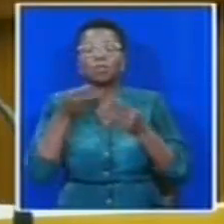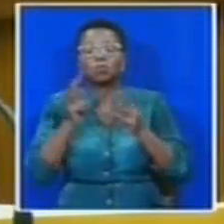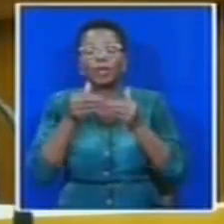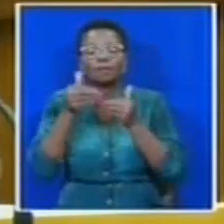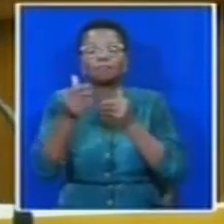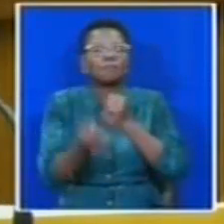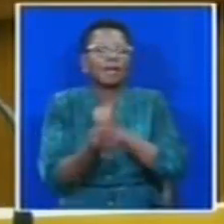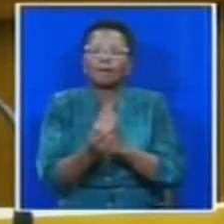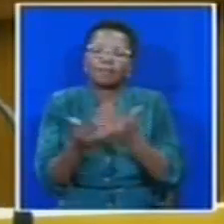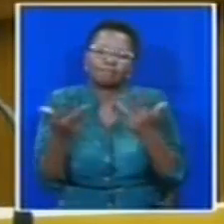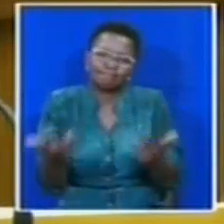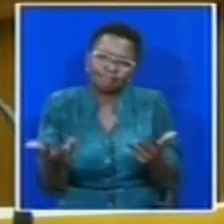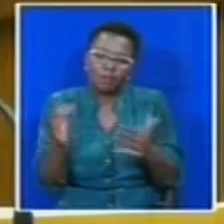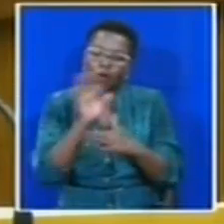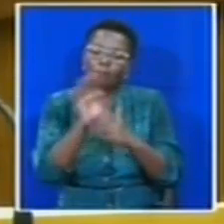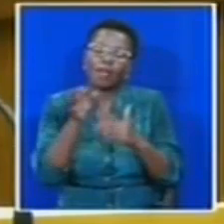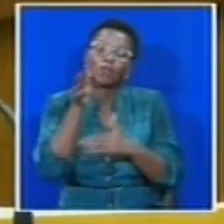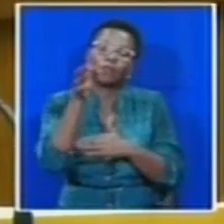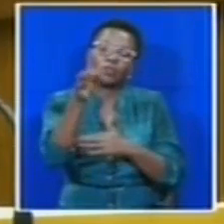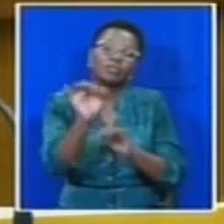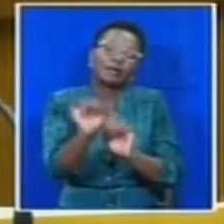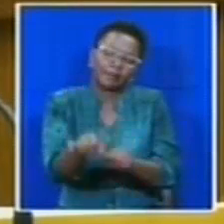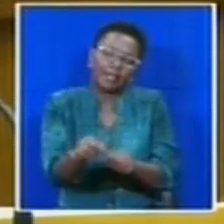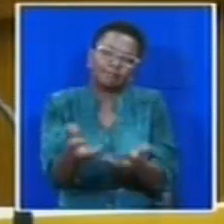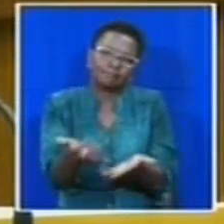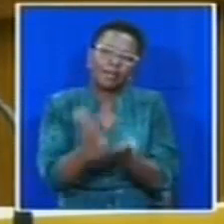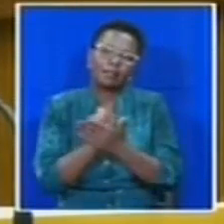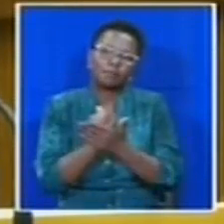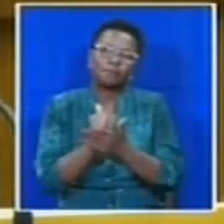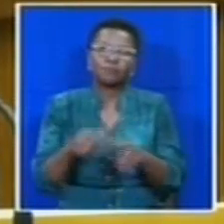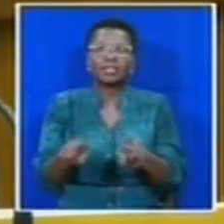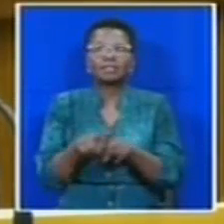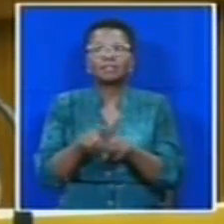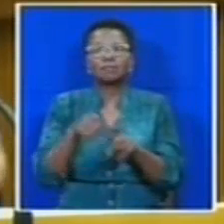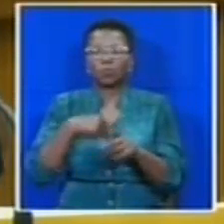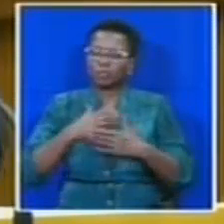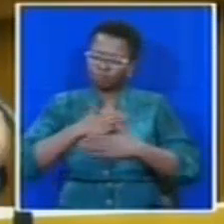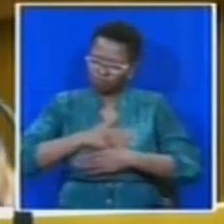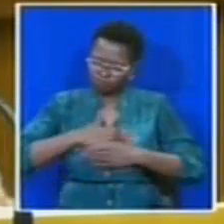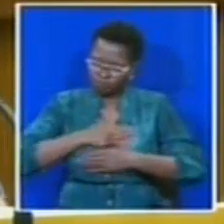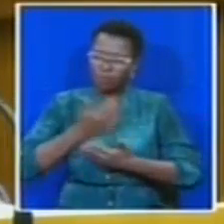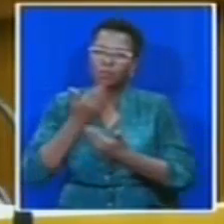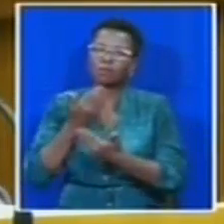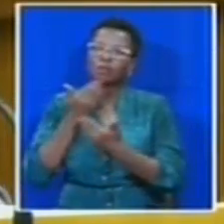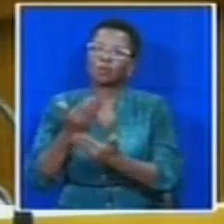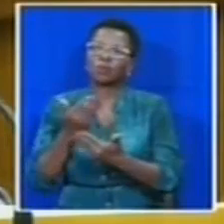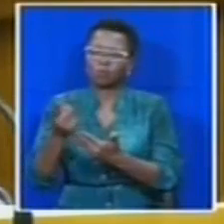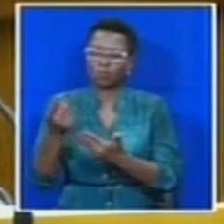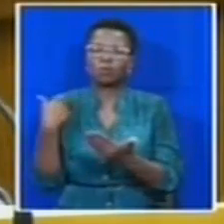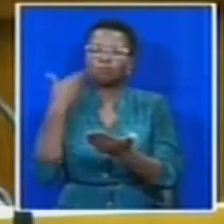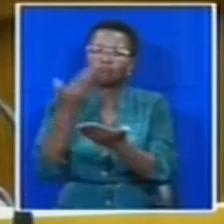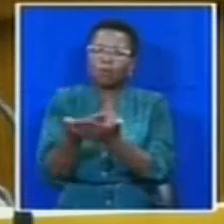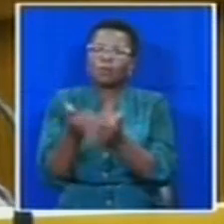terms of the kind of roadmap that we are actually talking about. And we appreciate the kind of effort that they've put in.